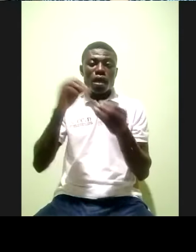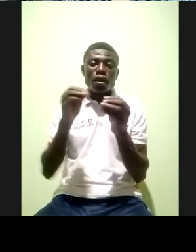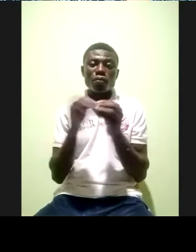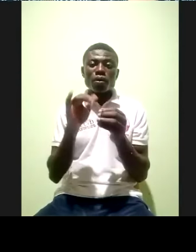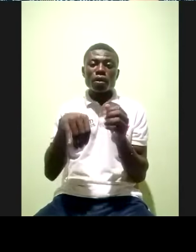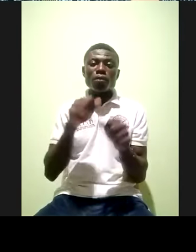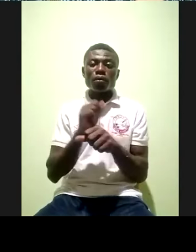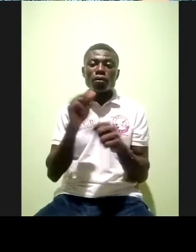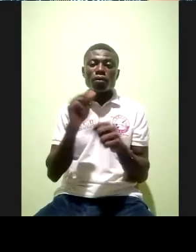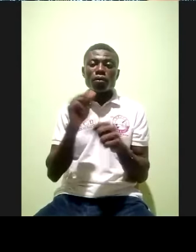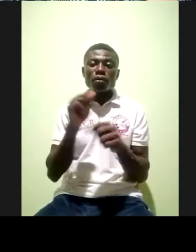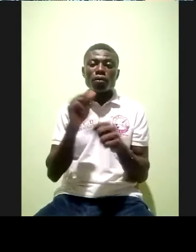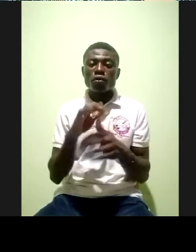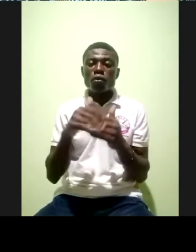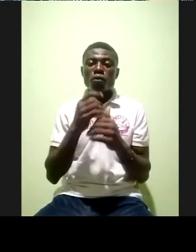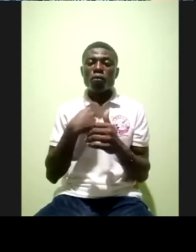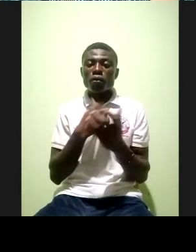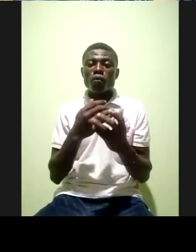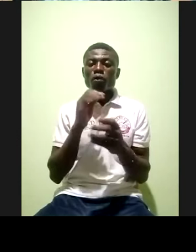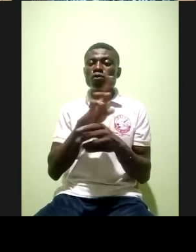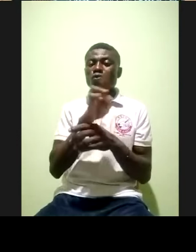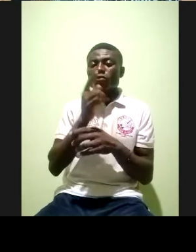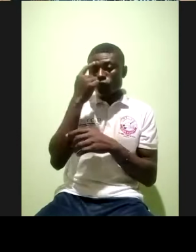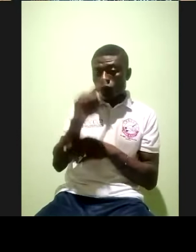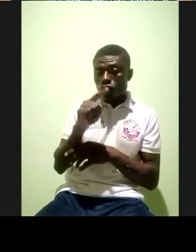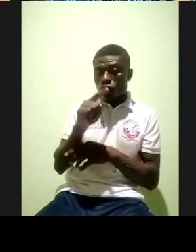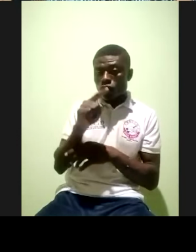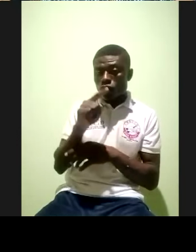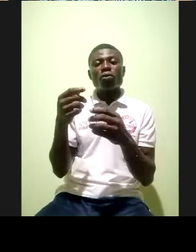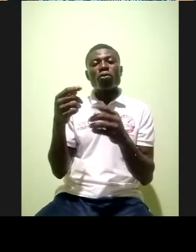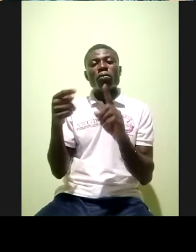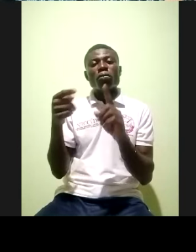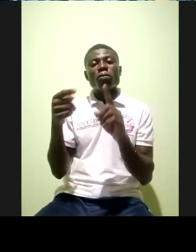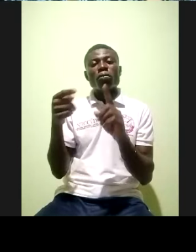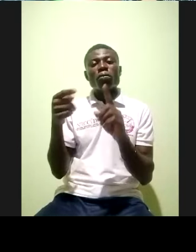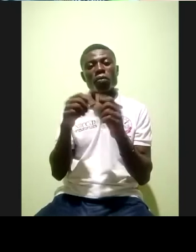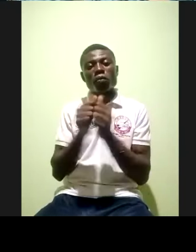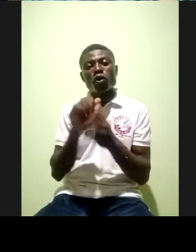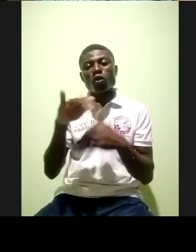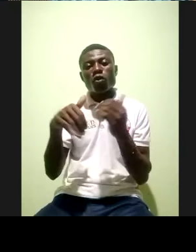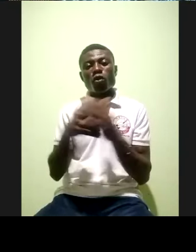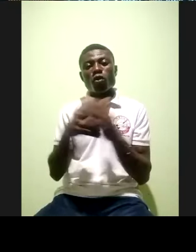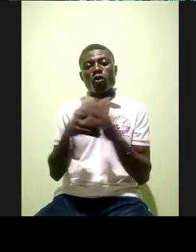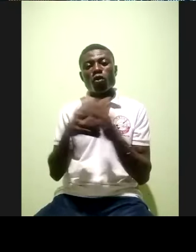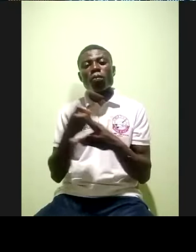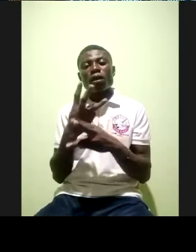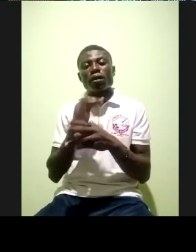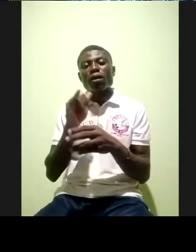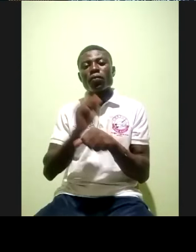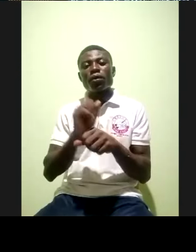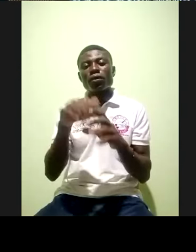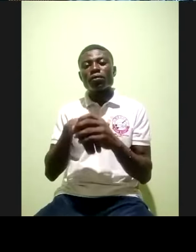what different terms do we use for addition with the math? Add,